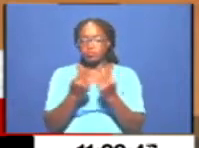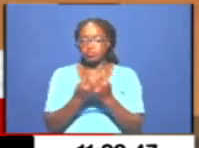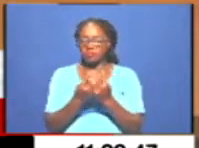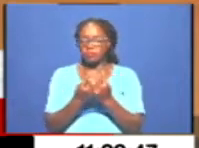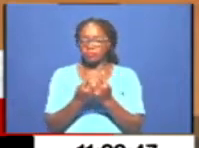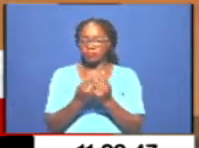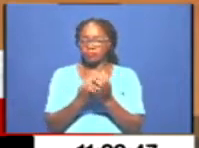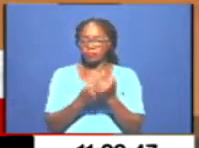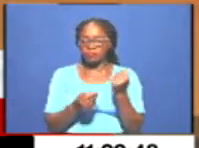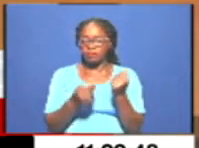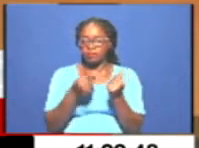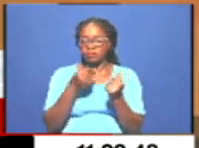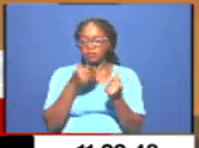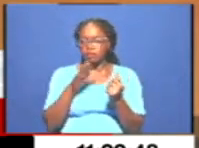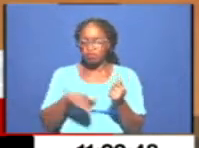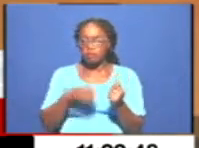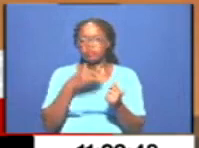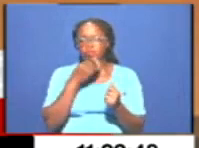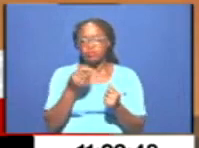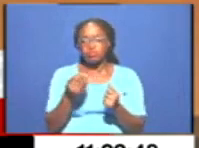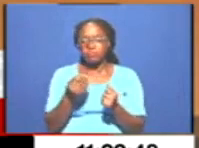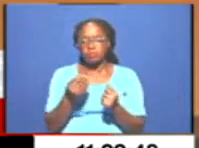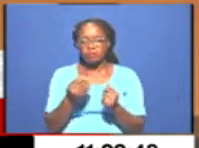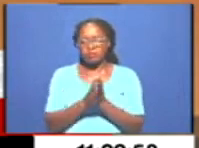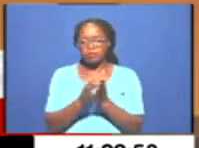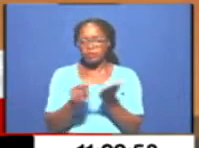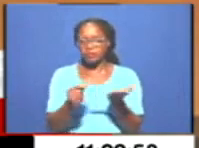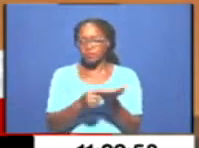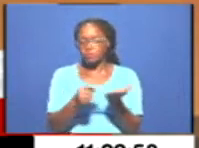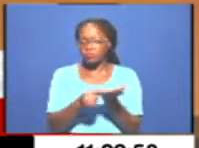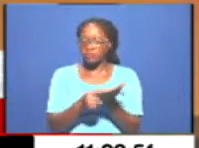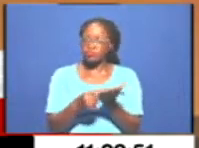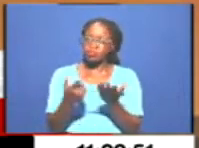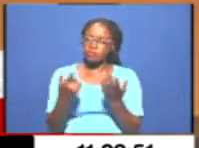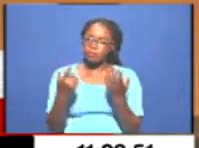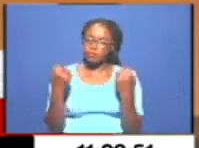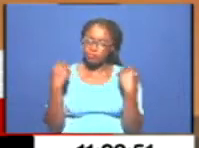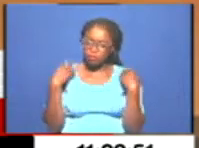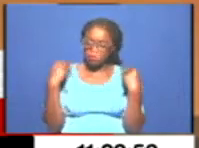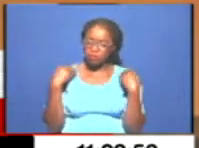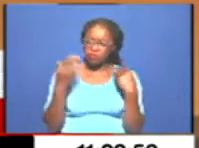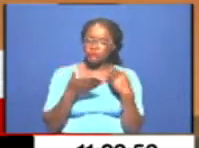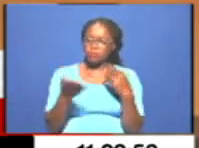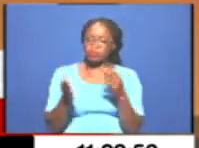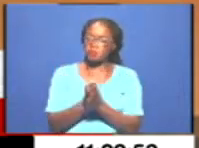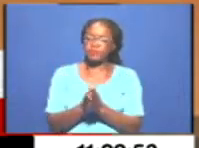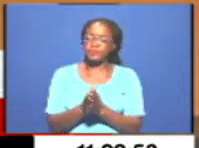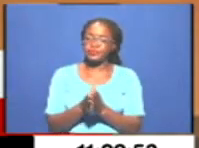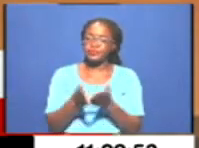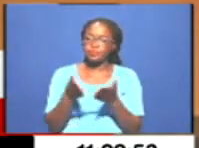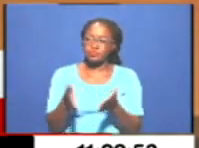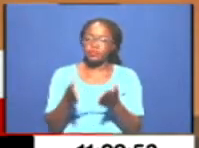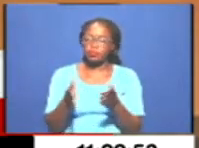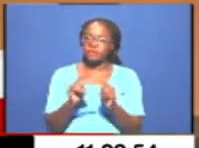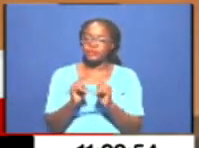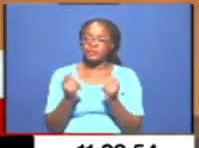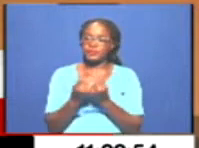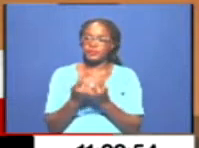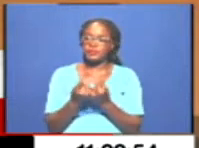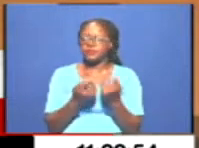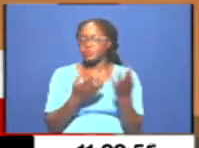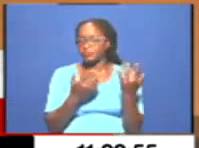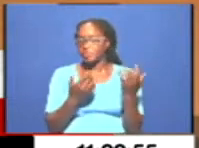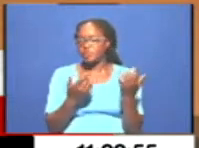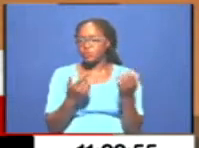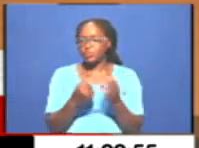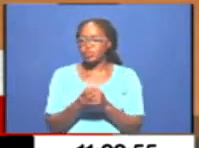and the men's team. They'll be going to Ghana for their qualification matches. Those are the immediate teams which we are hoping can be able to.